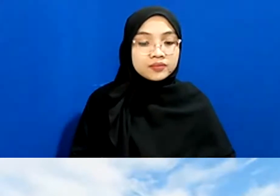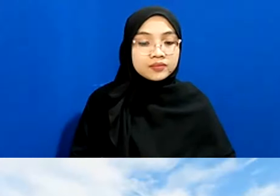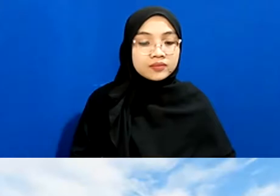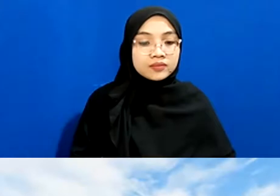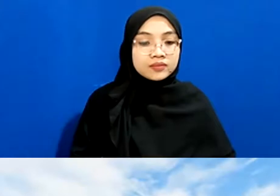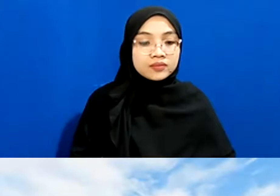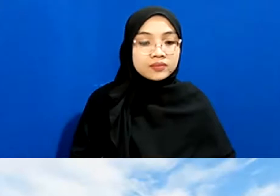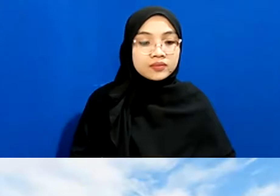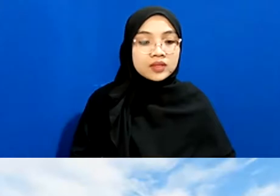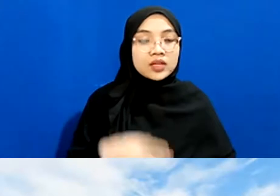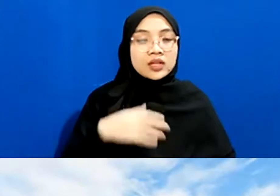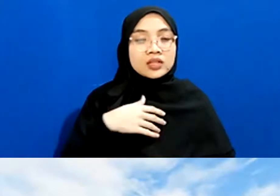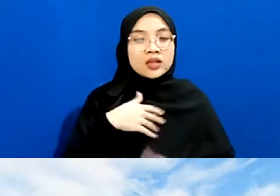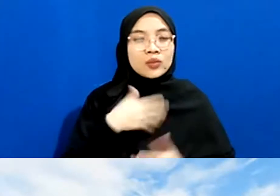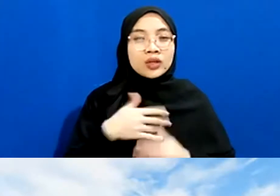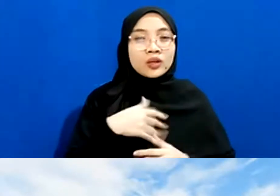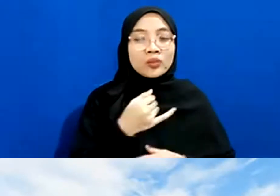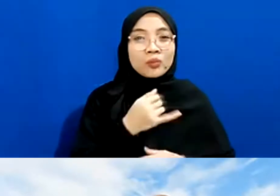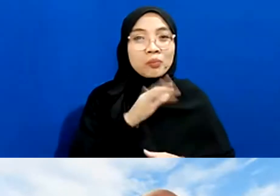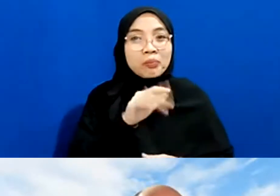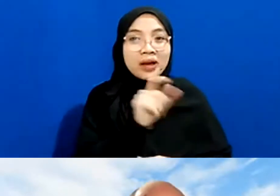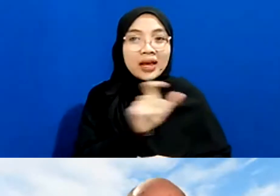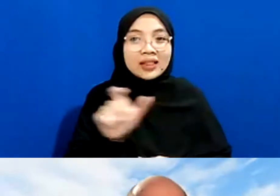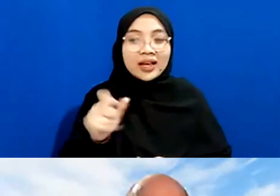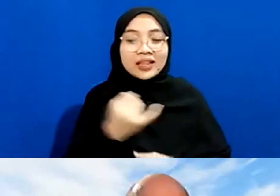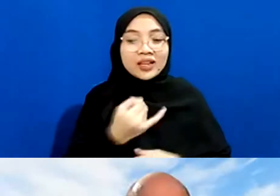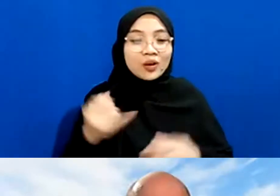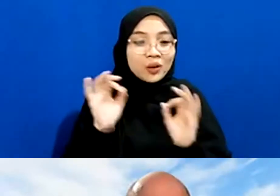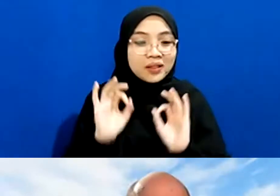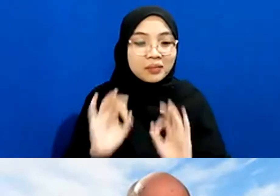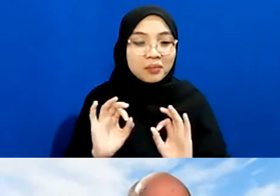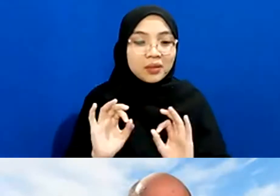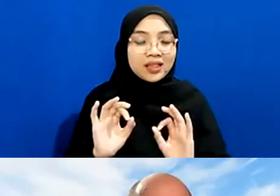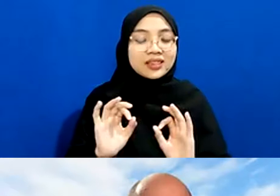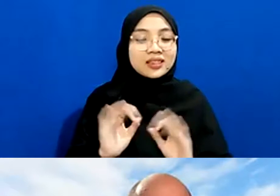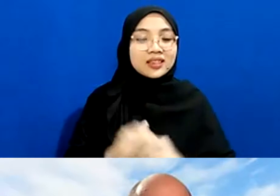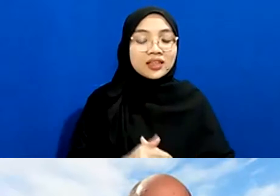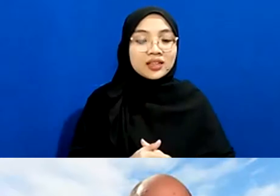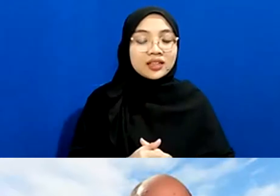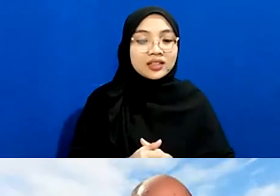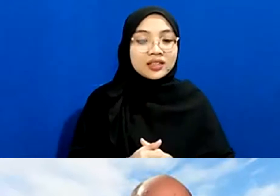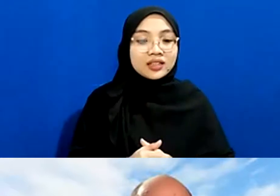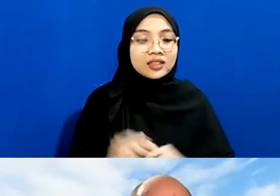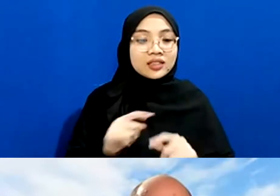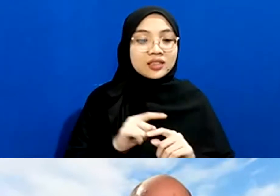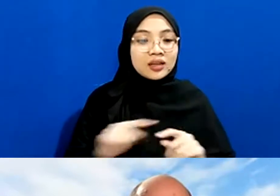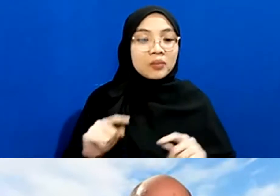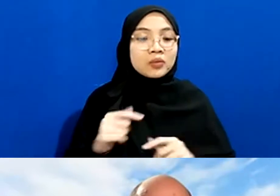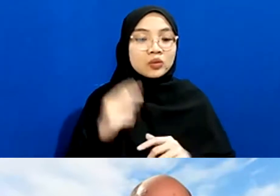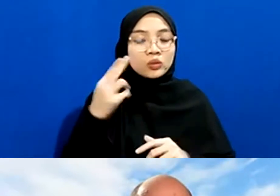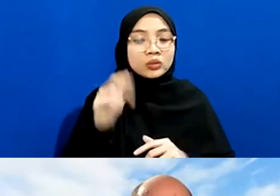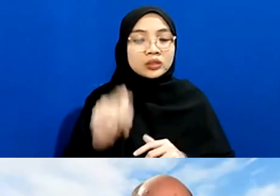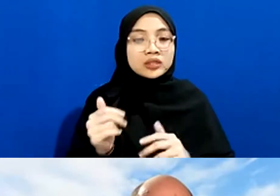not use the correct words, disadvantaged people in understanding the